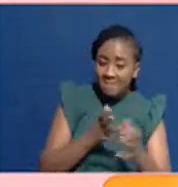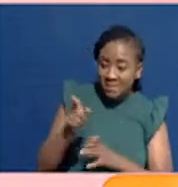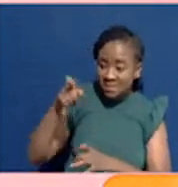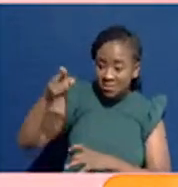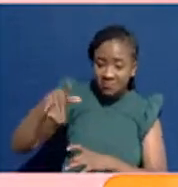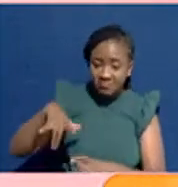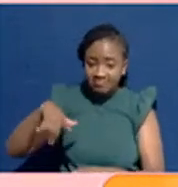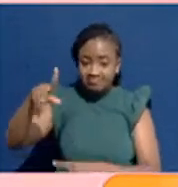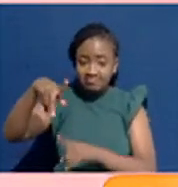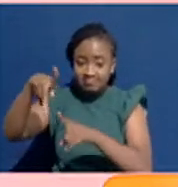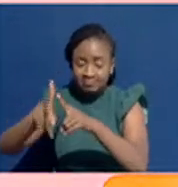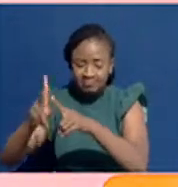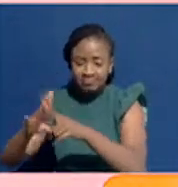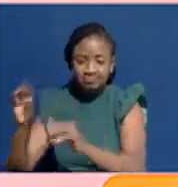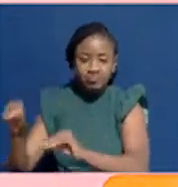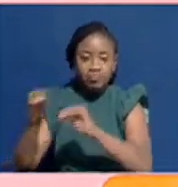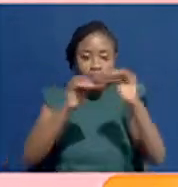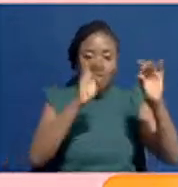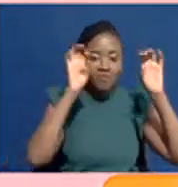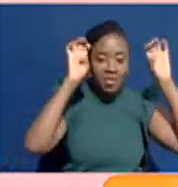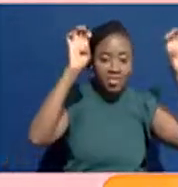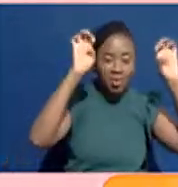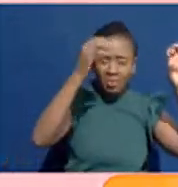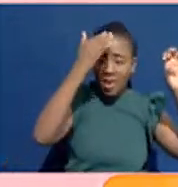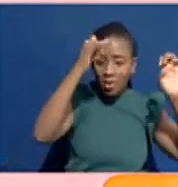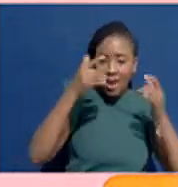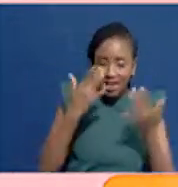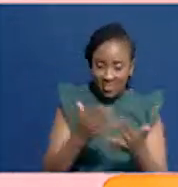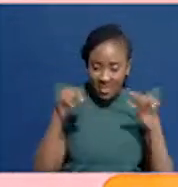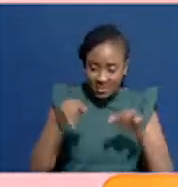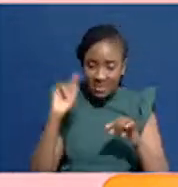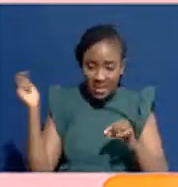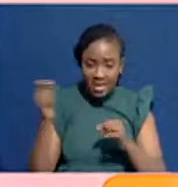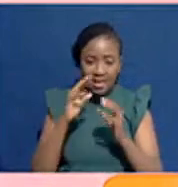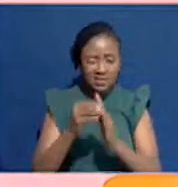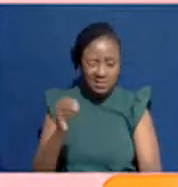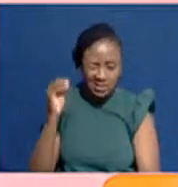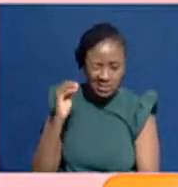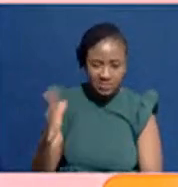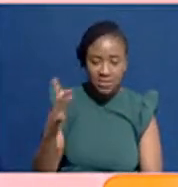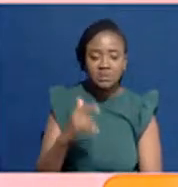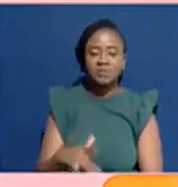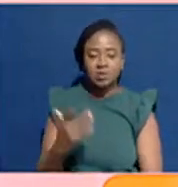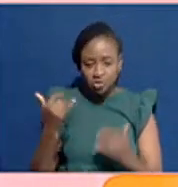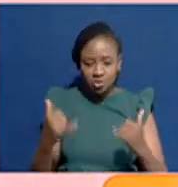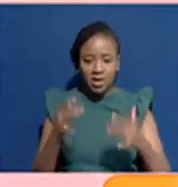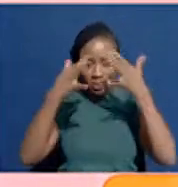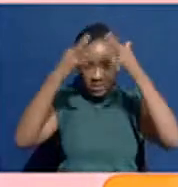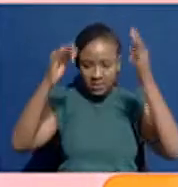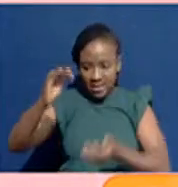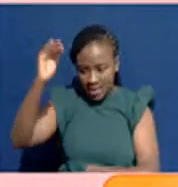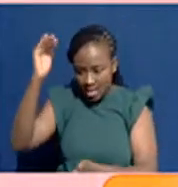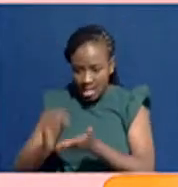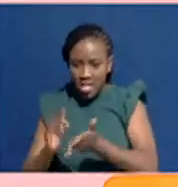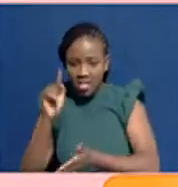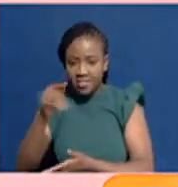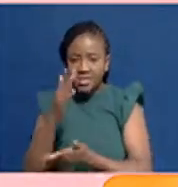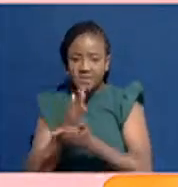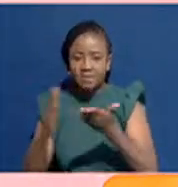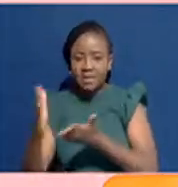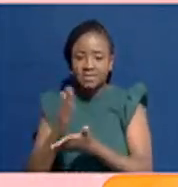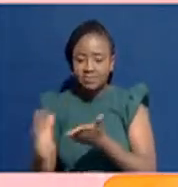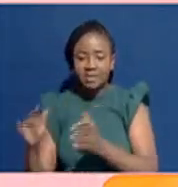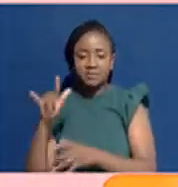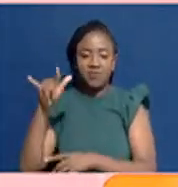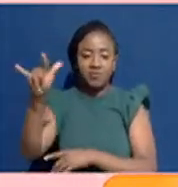aircrafts moved to Ethiopia because of the cost of those parts in Kenya. That is what has informed the reduction of those parts, so that